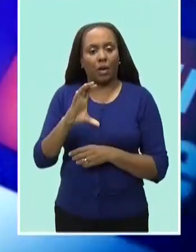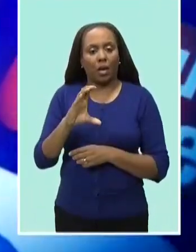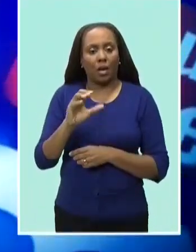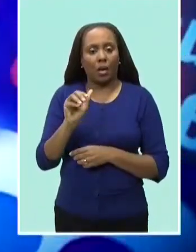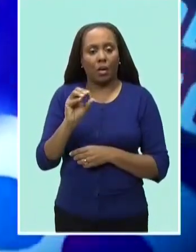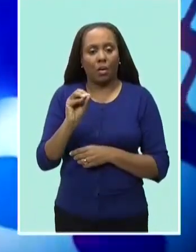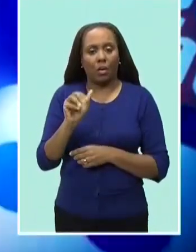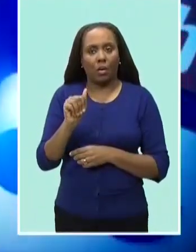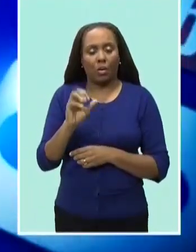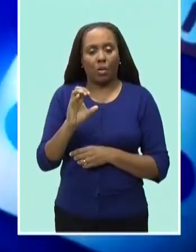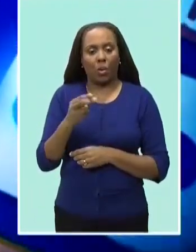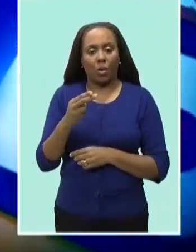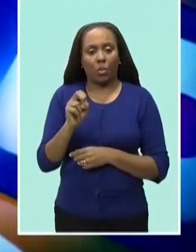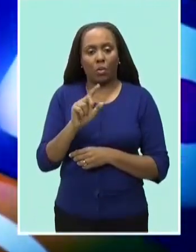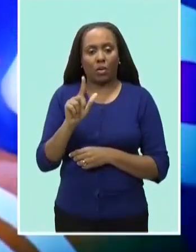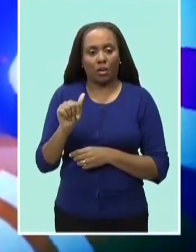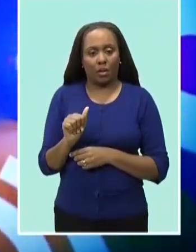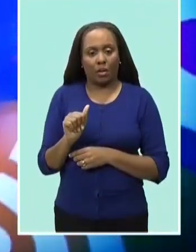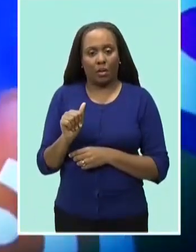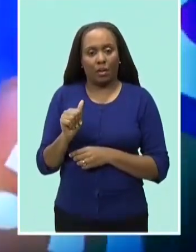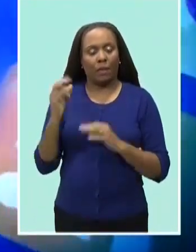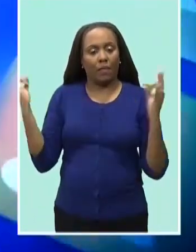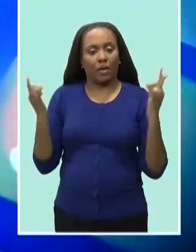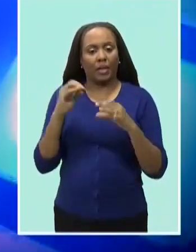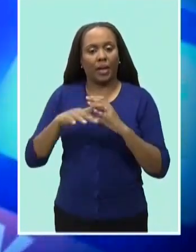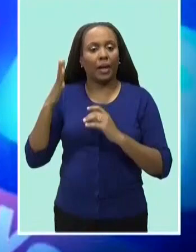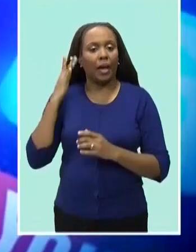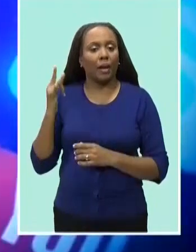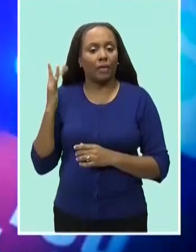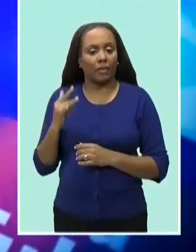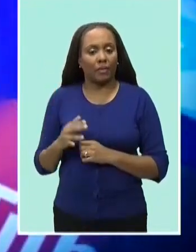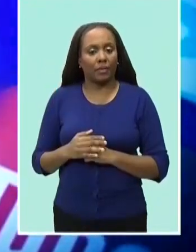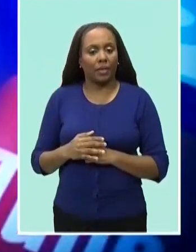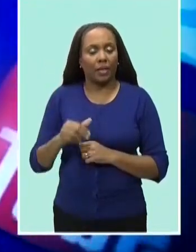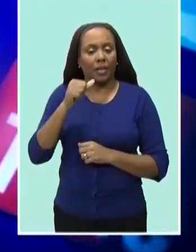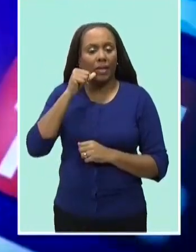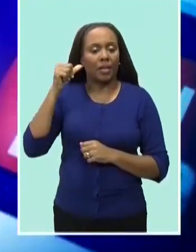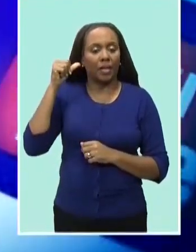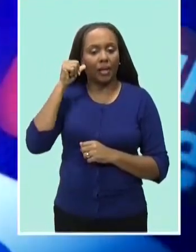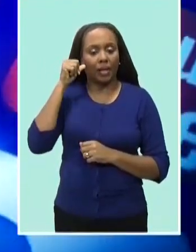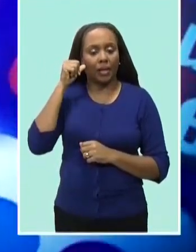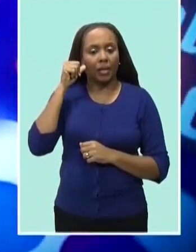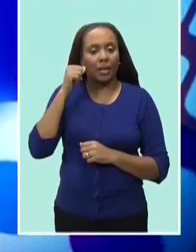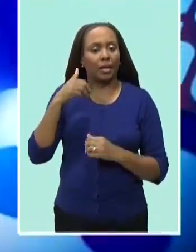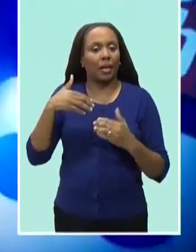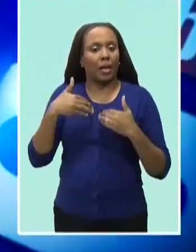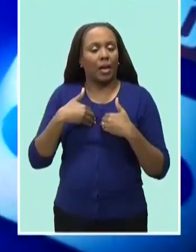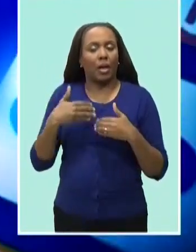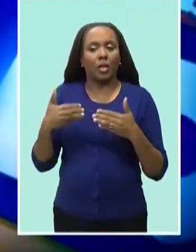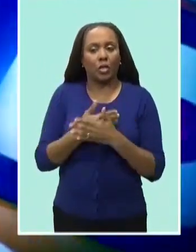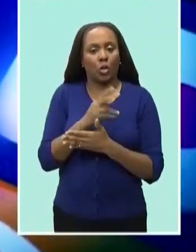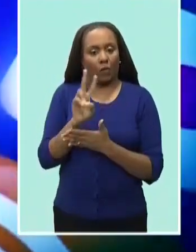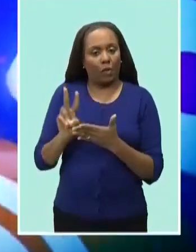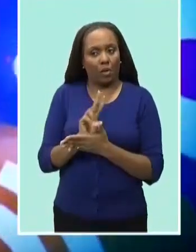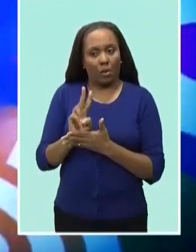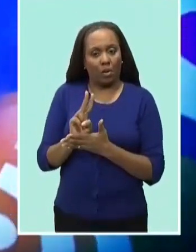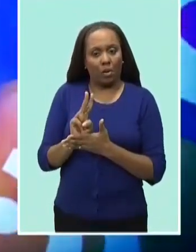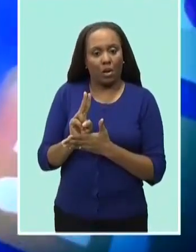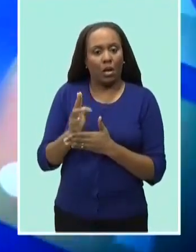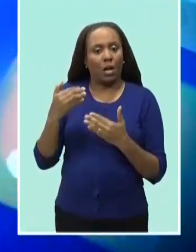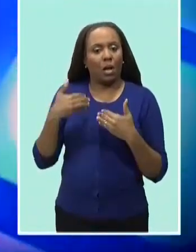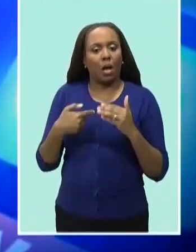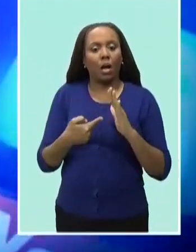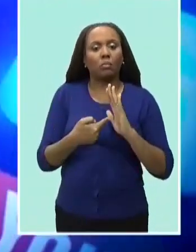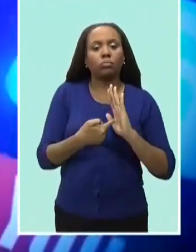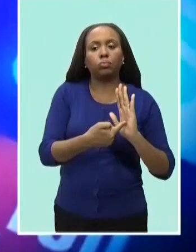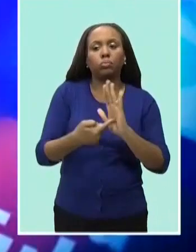Festival in California. Just yesterday, Calypso Rose released a new music video for her song Young Boy, which features